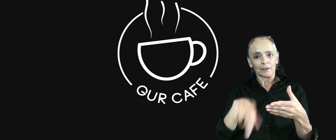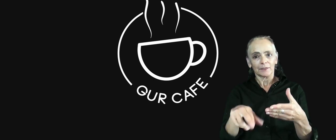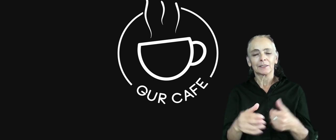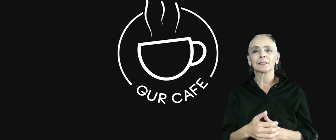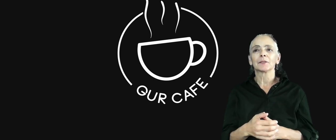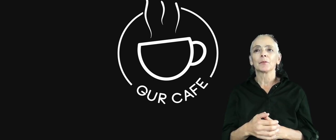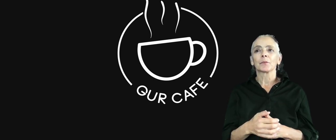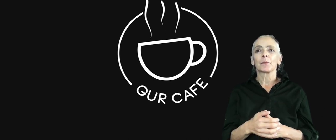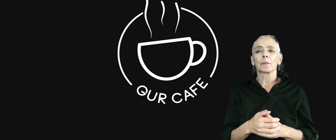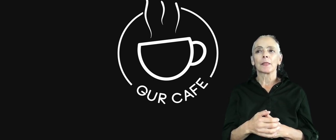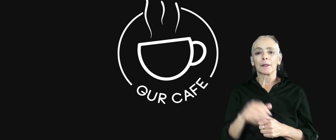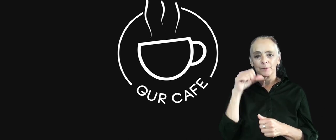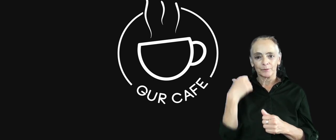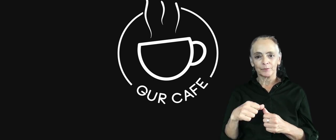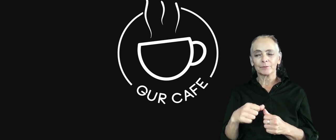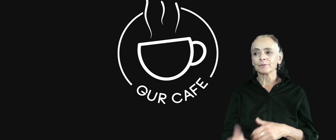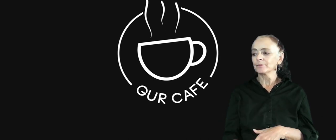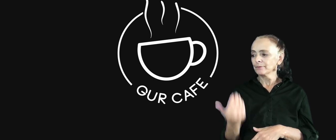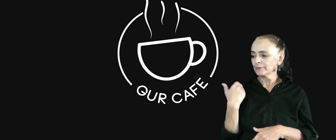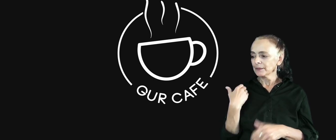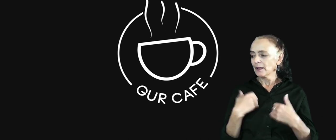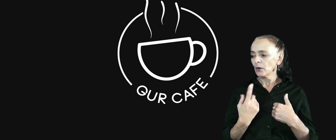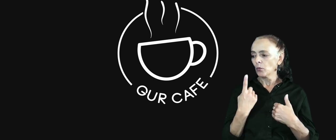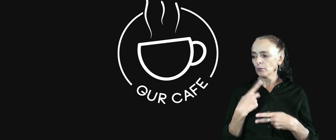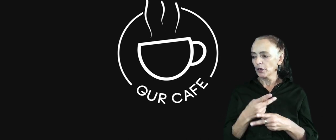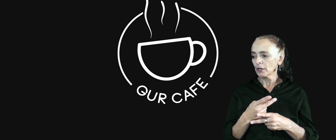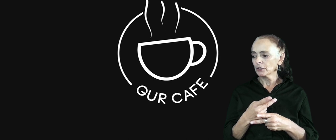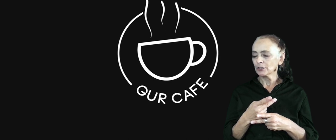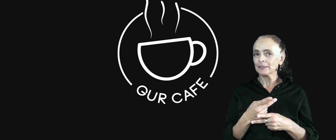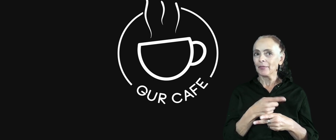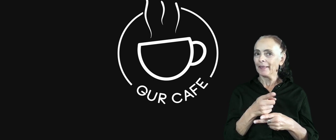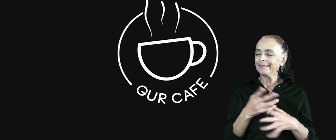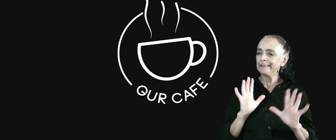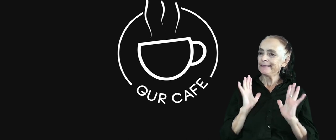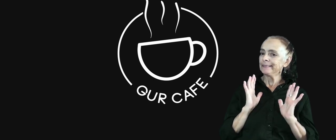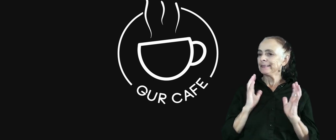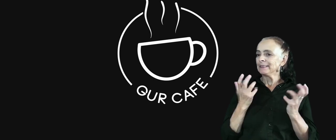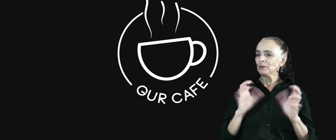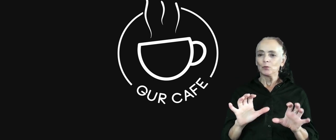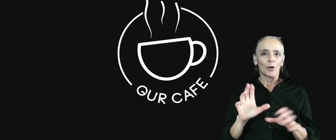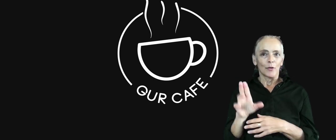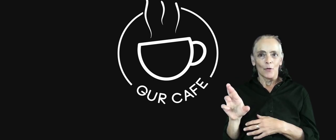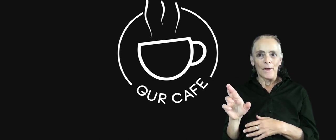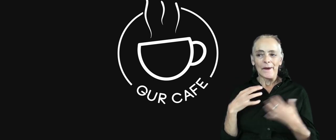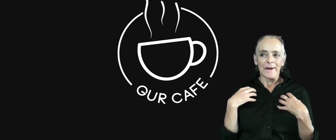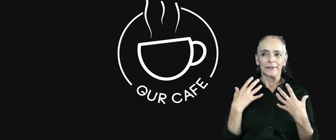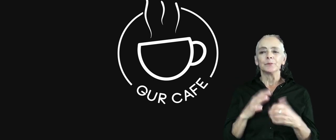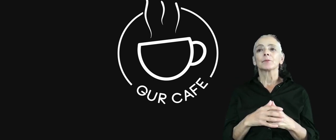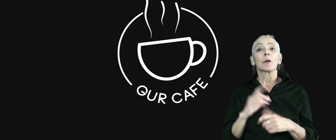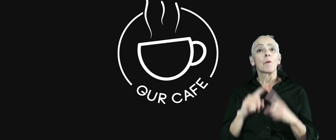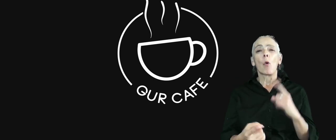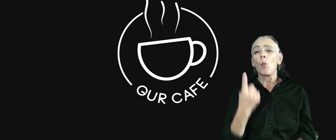I remember we had in the past a production that was really reluctant to user research, and it took one